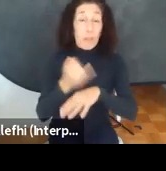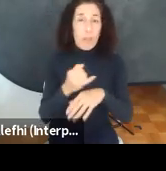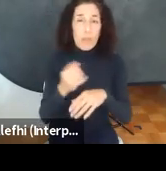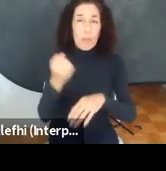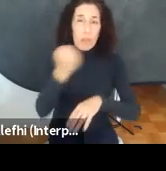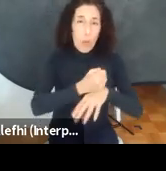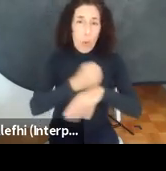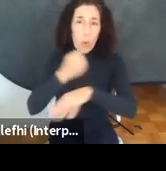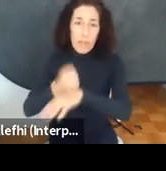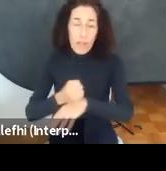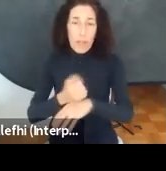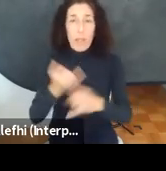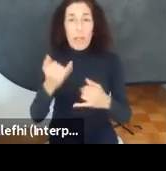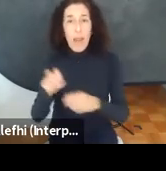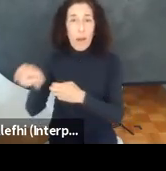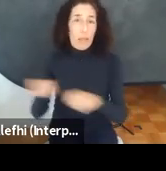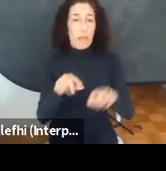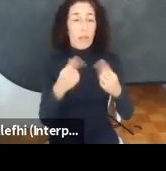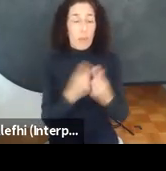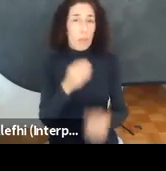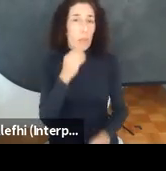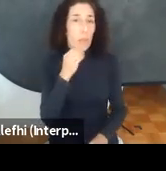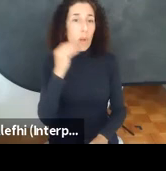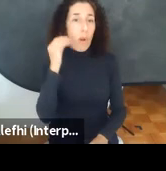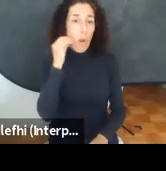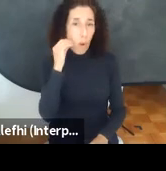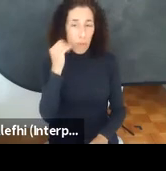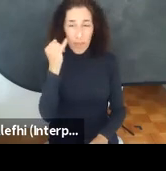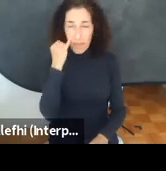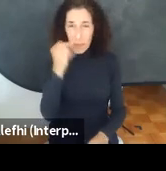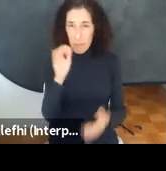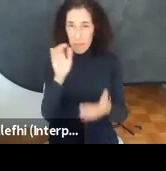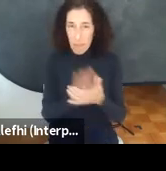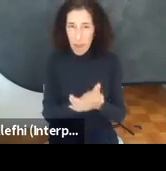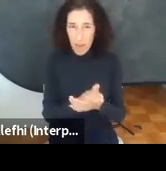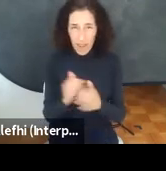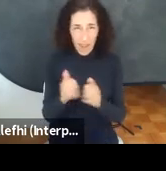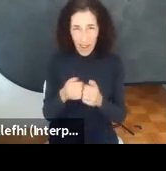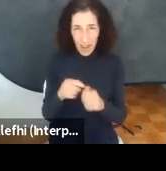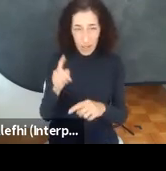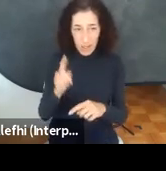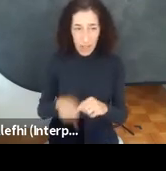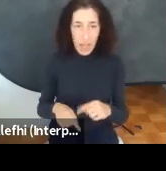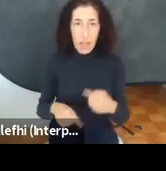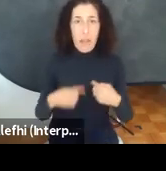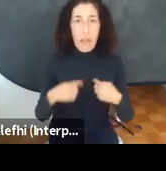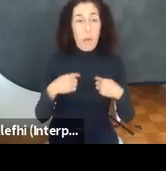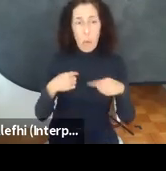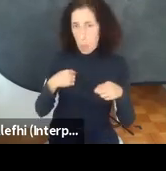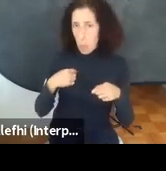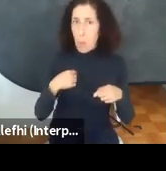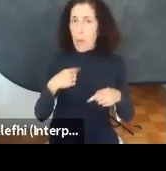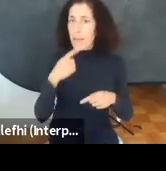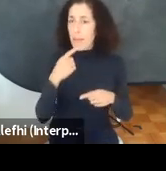going into group homes and establishing new home sets. And you all talking about marriage. So. And I asked them, I said, well, you know, y'all